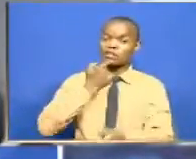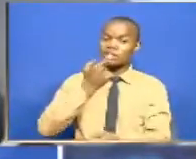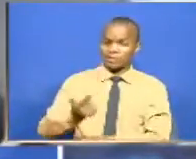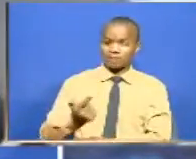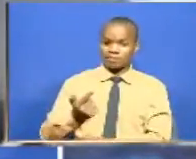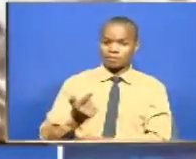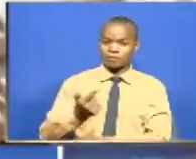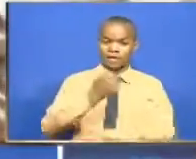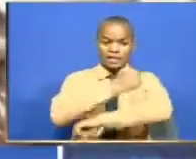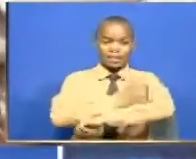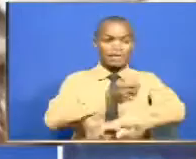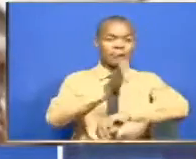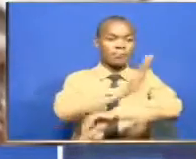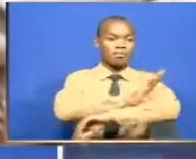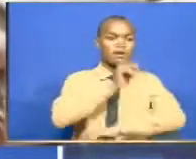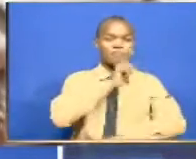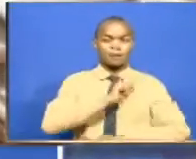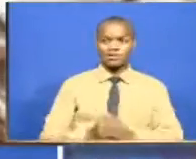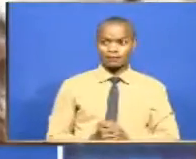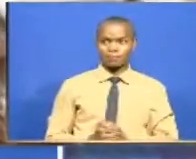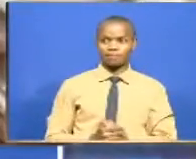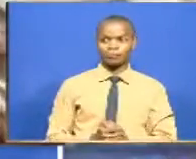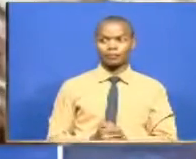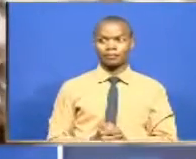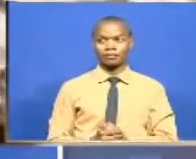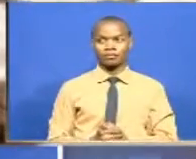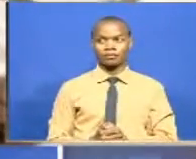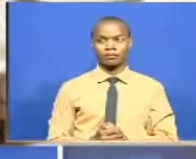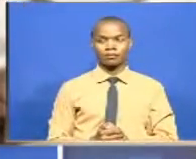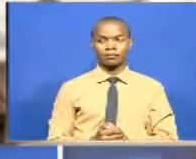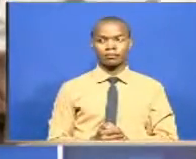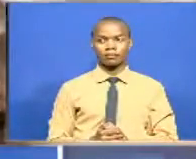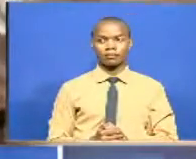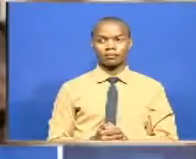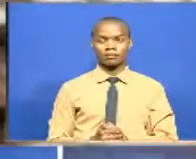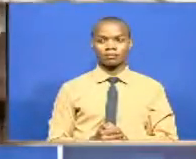able to go. For Channel One News, I'm Safin Aching Omar.